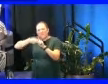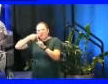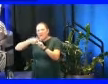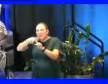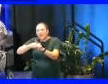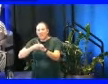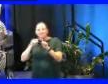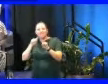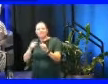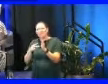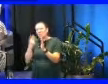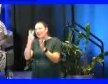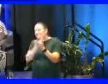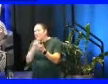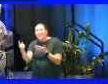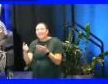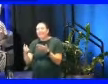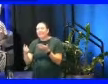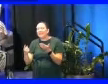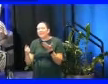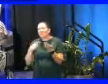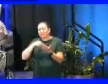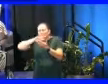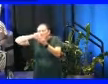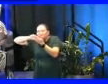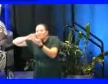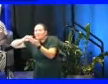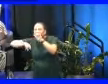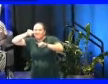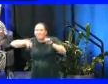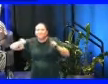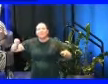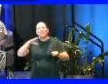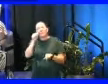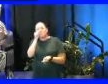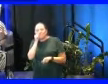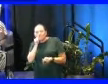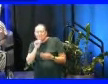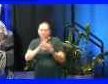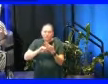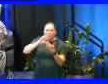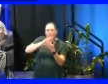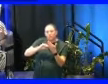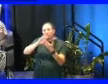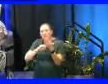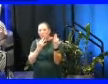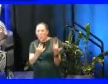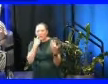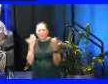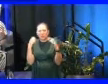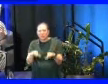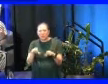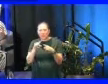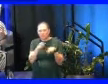I went two times a week, and I was just learning things and being patient. and just waiting on my chance for